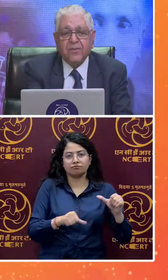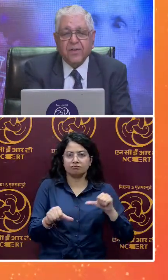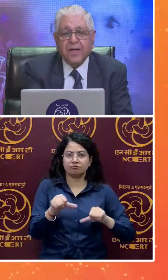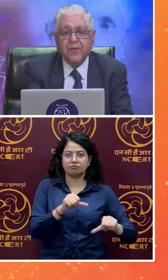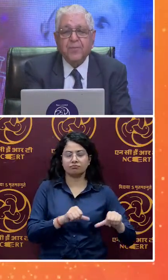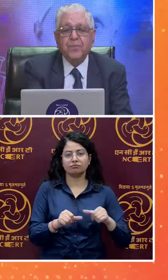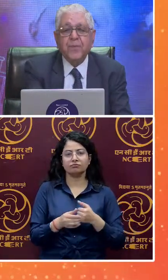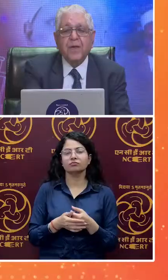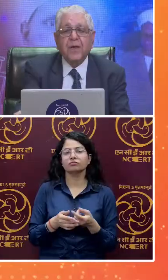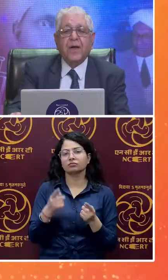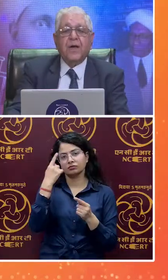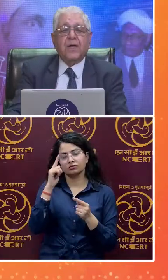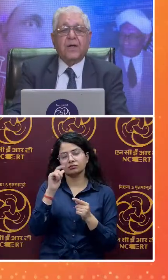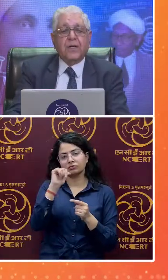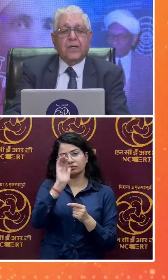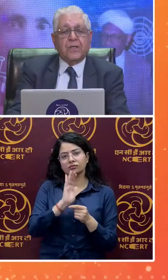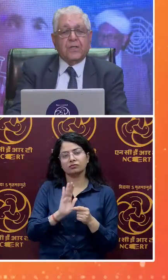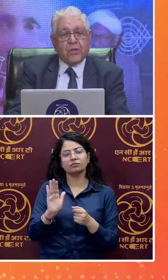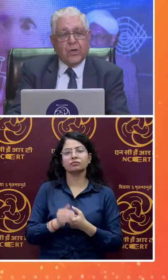agenda of India.